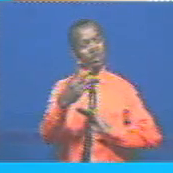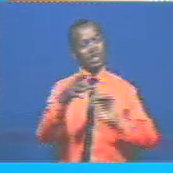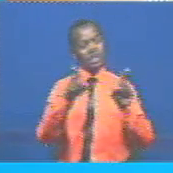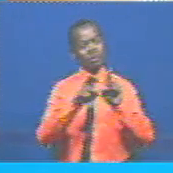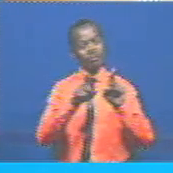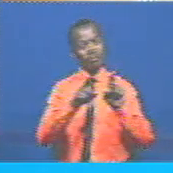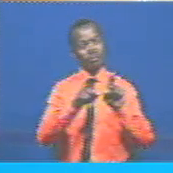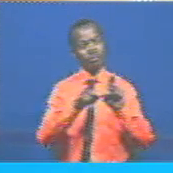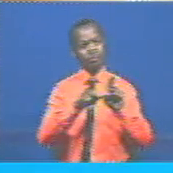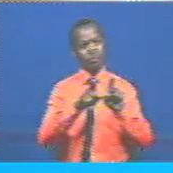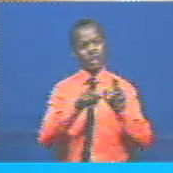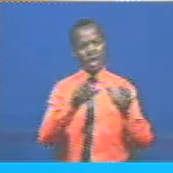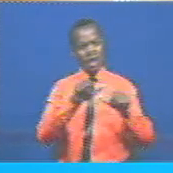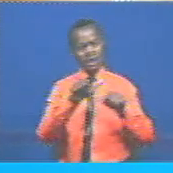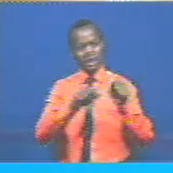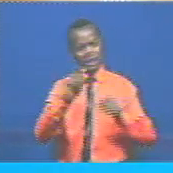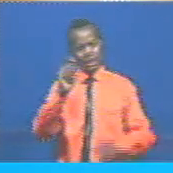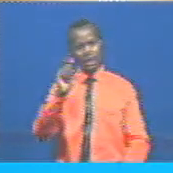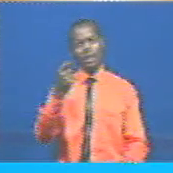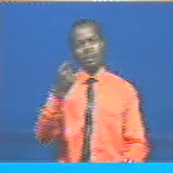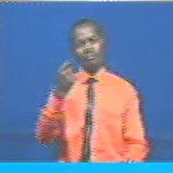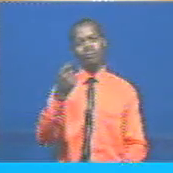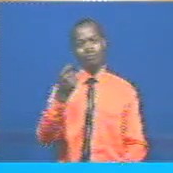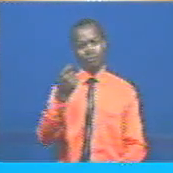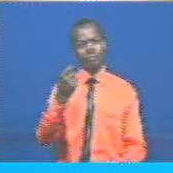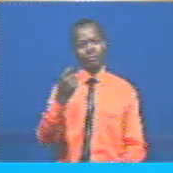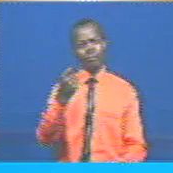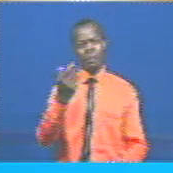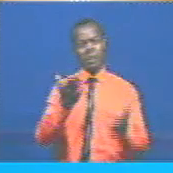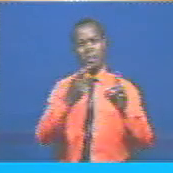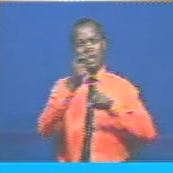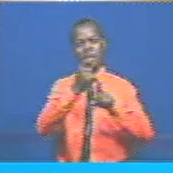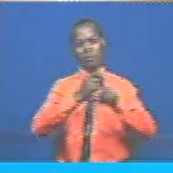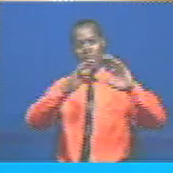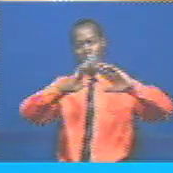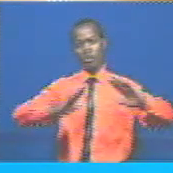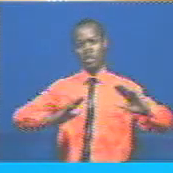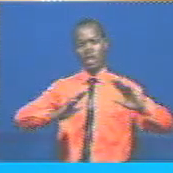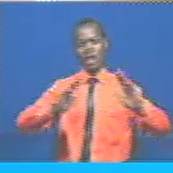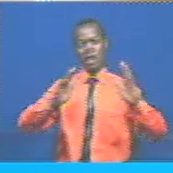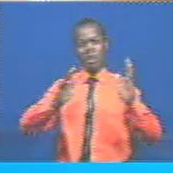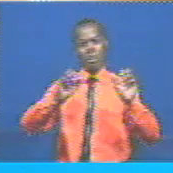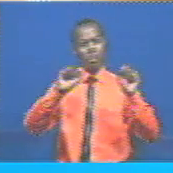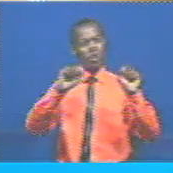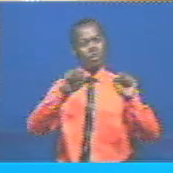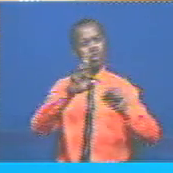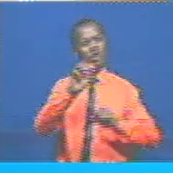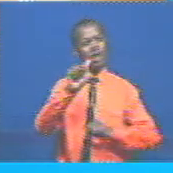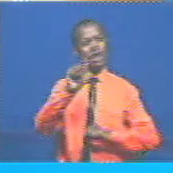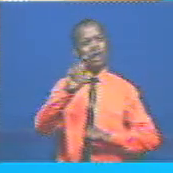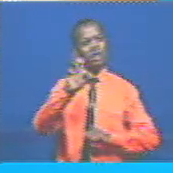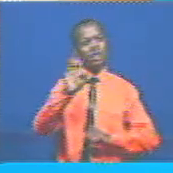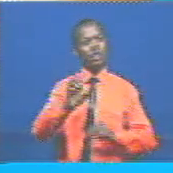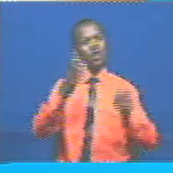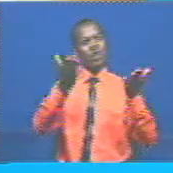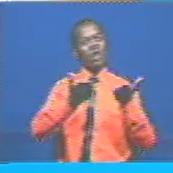looking at the Kenyan picture in terms of housing where would you rate us as UN habitat